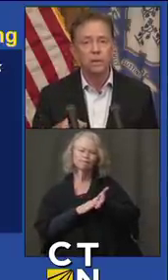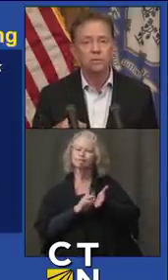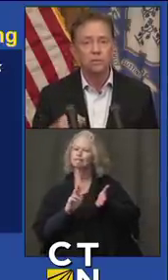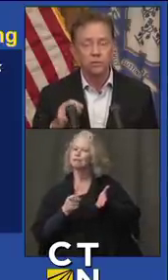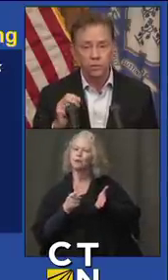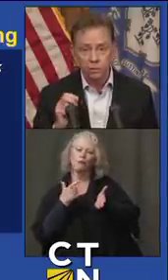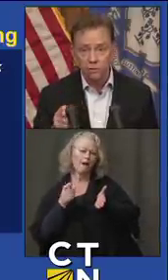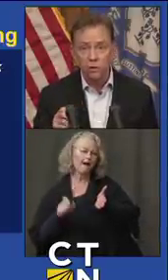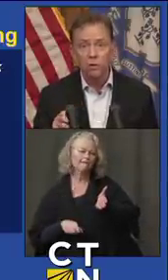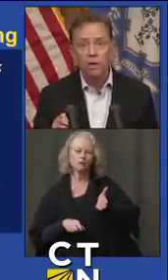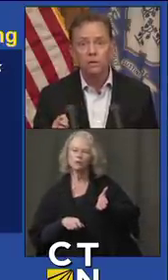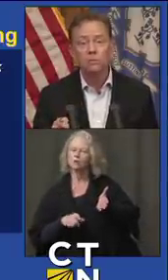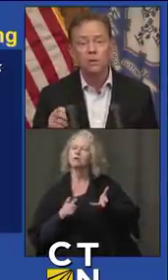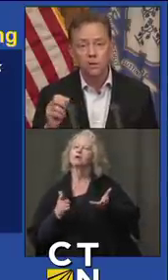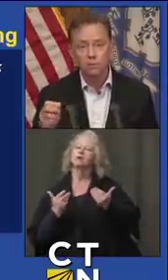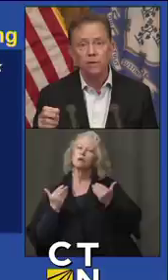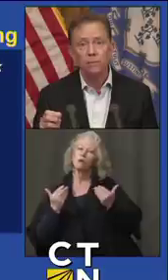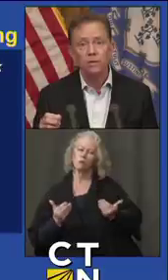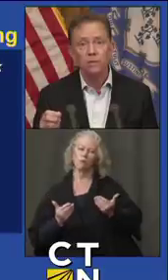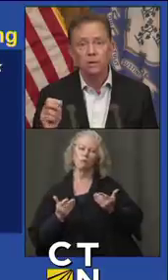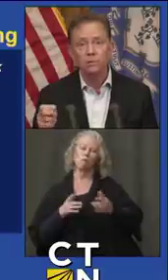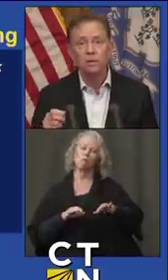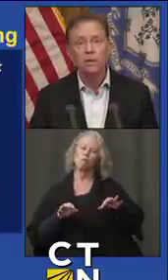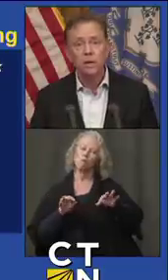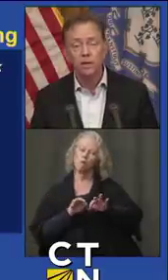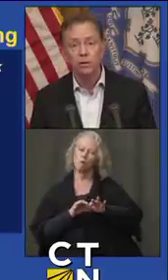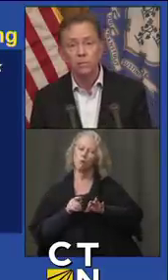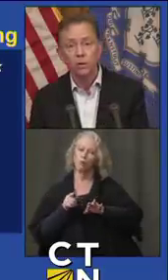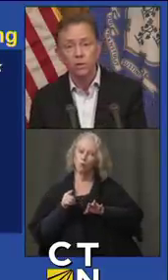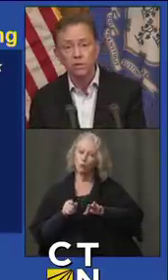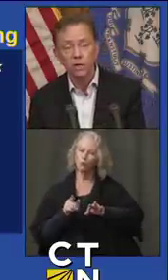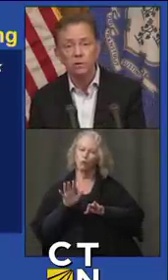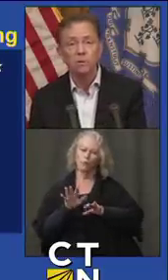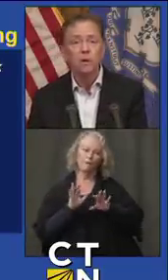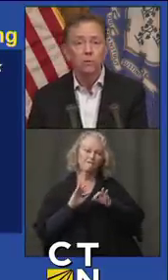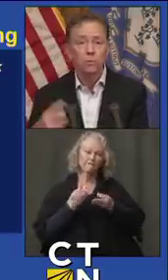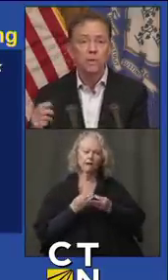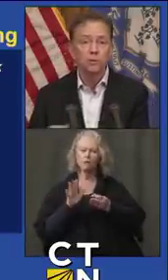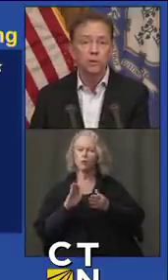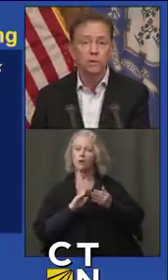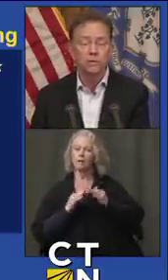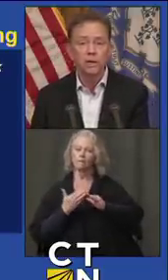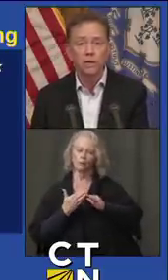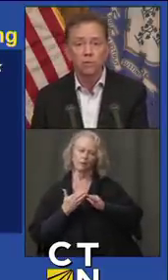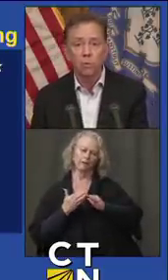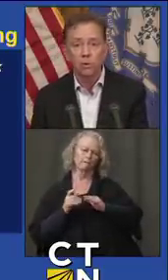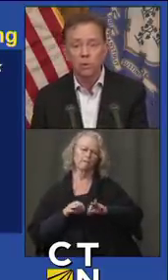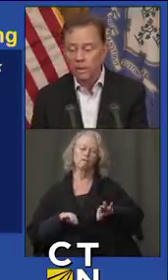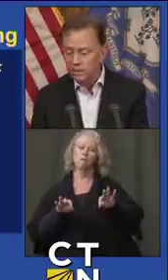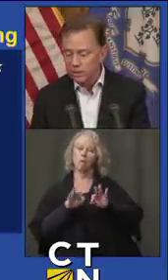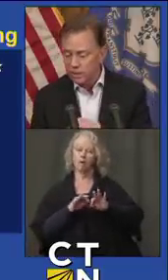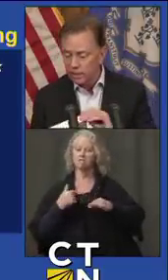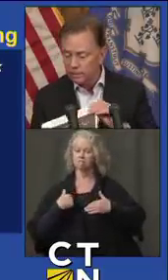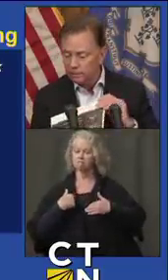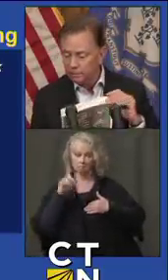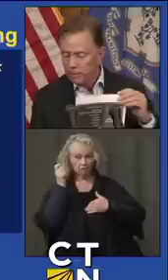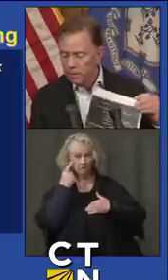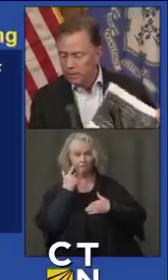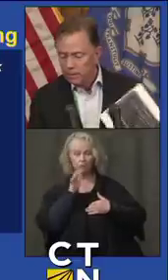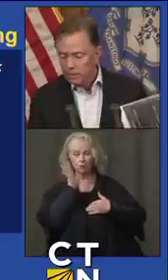it's the best interest of your health, your family's health, and your community's health. We'll be issuing an executive order on that